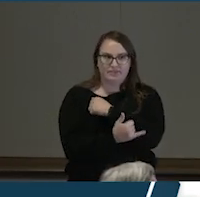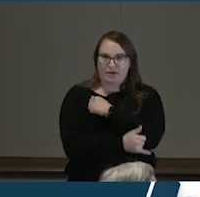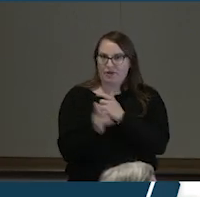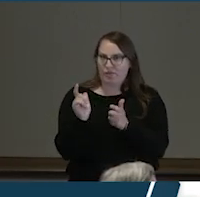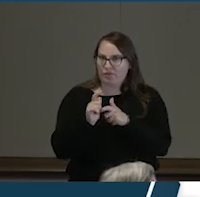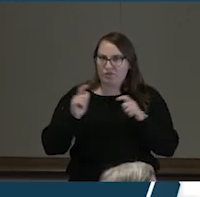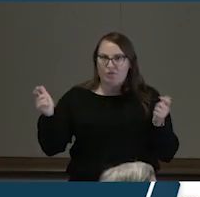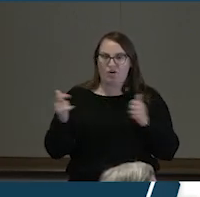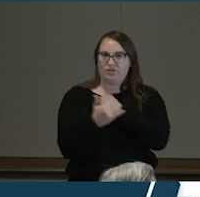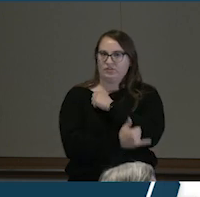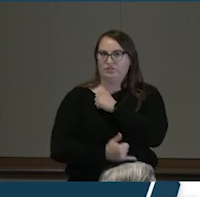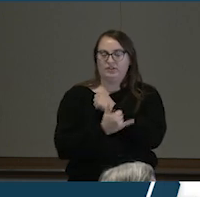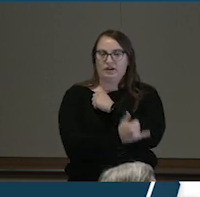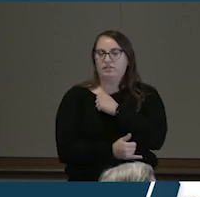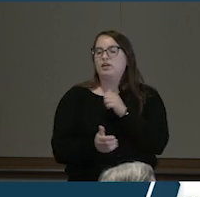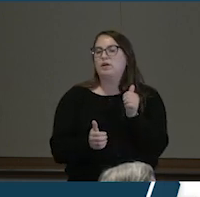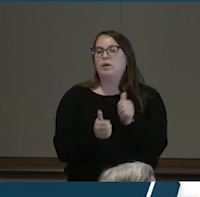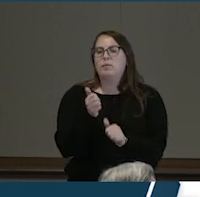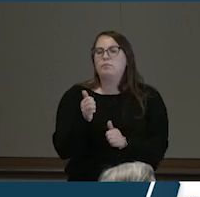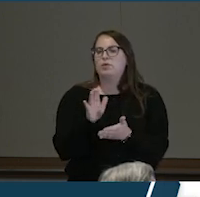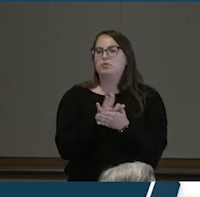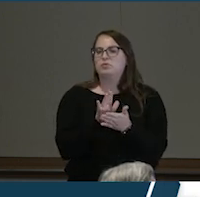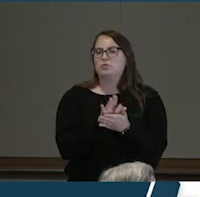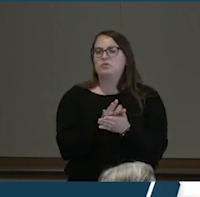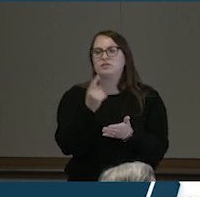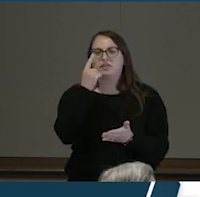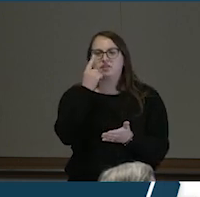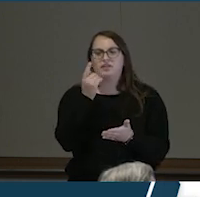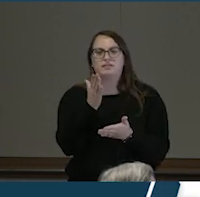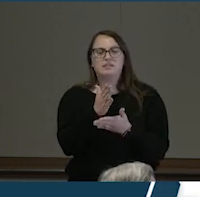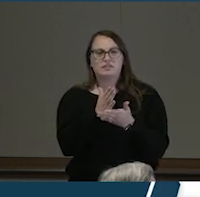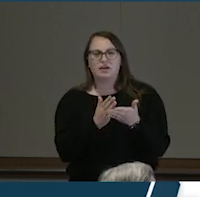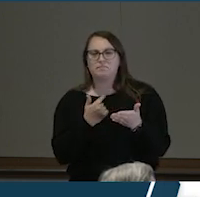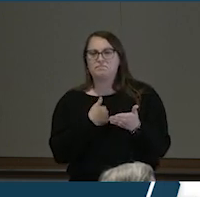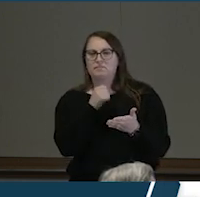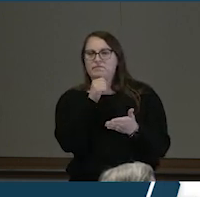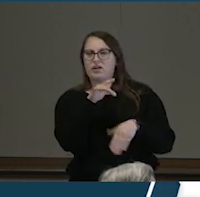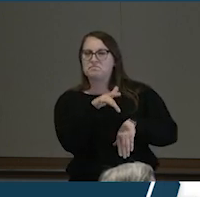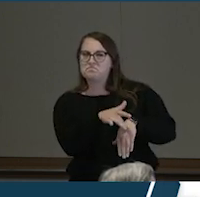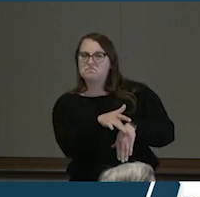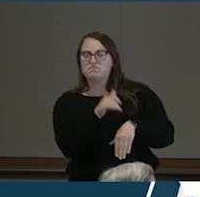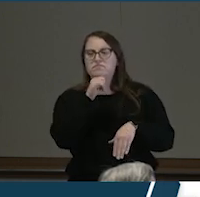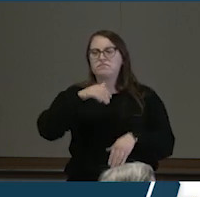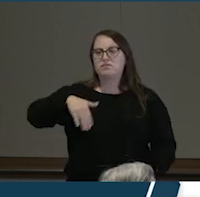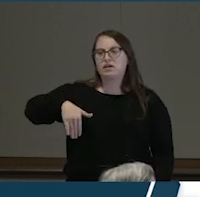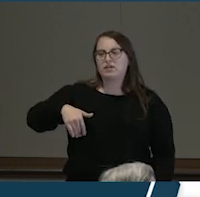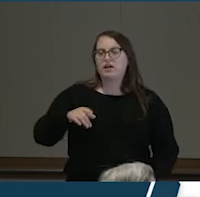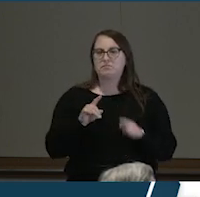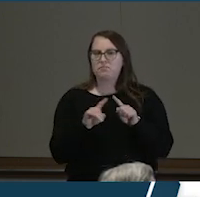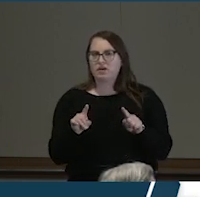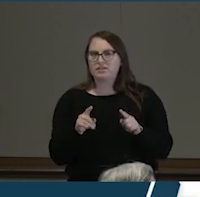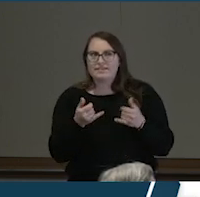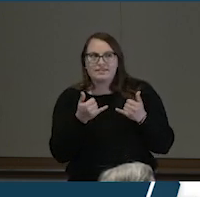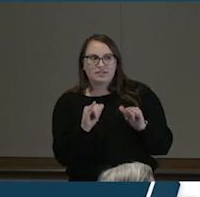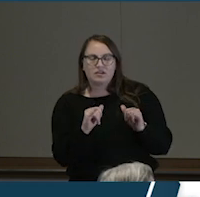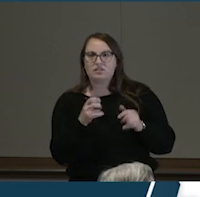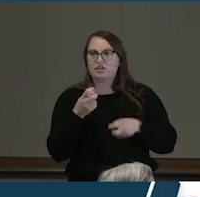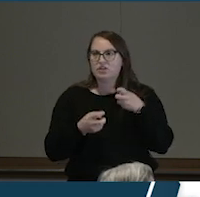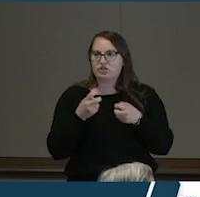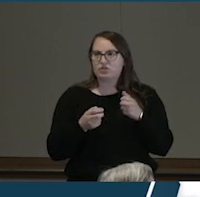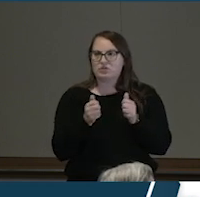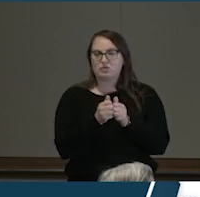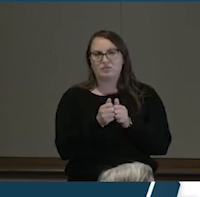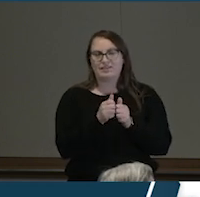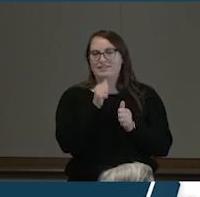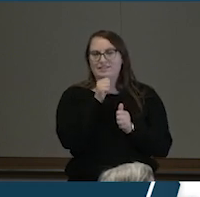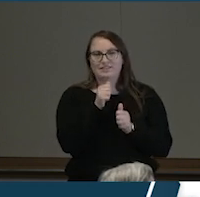Most of the schools, there's probably some that I haven't been to. We have Well, now we got issues with under enrollment, but